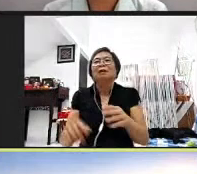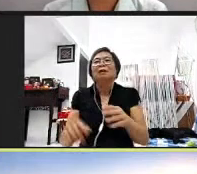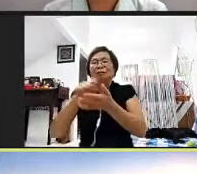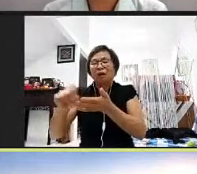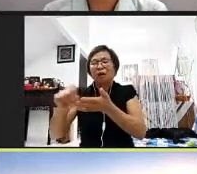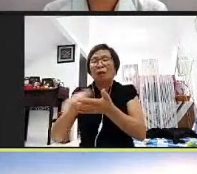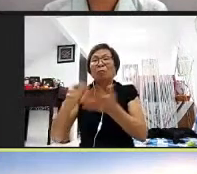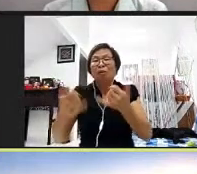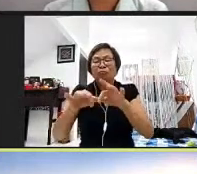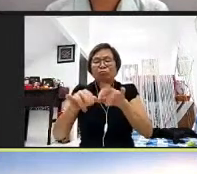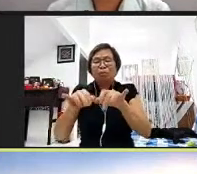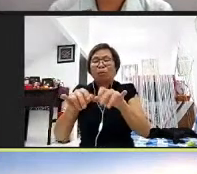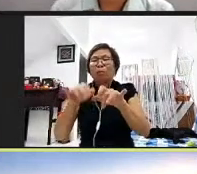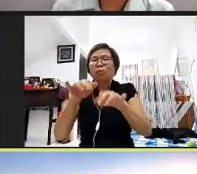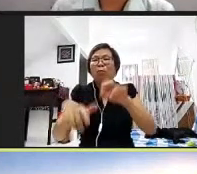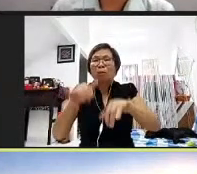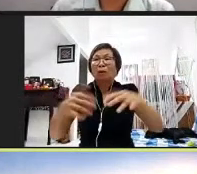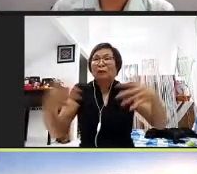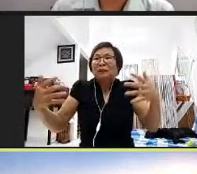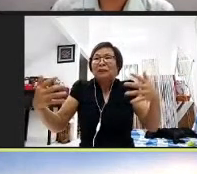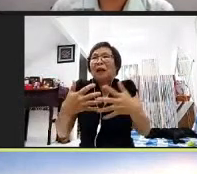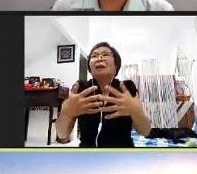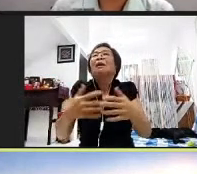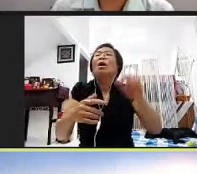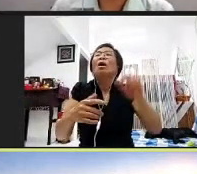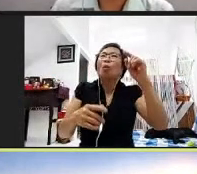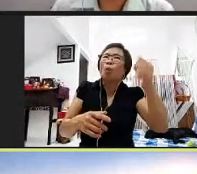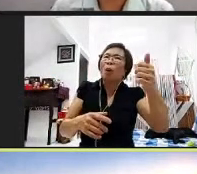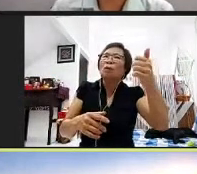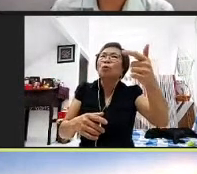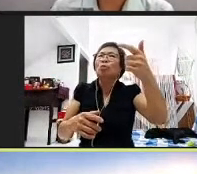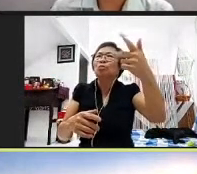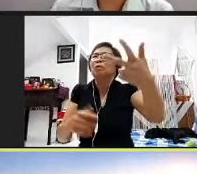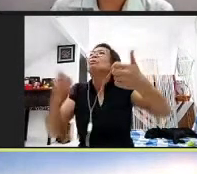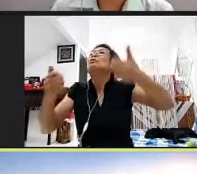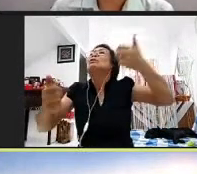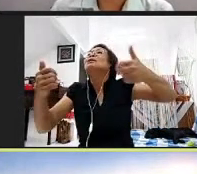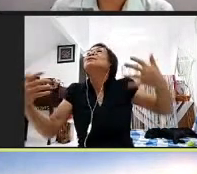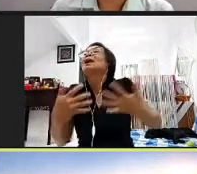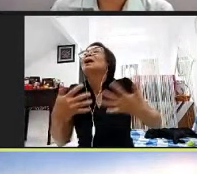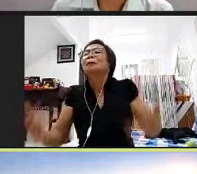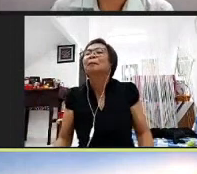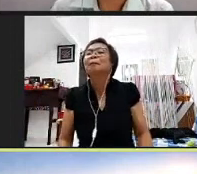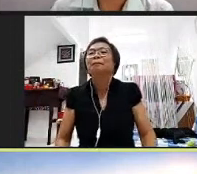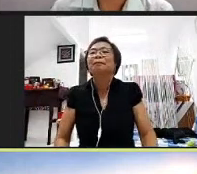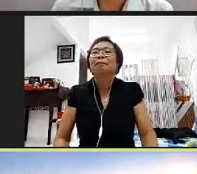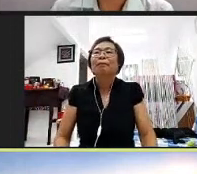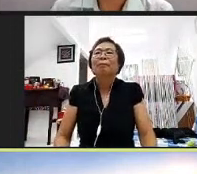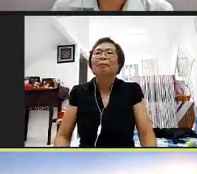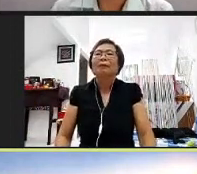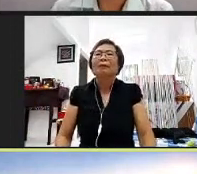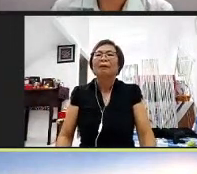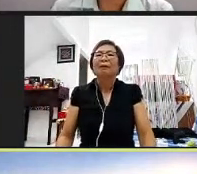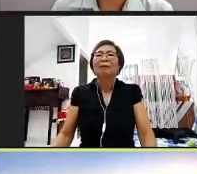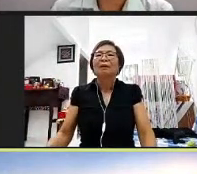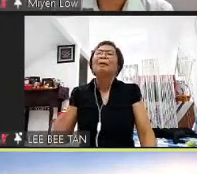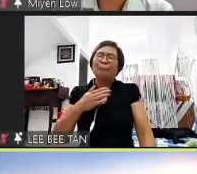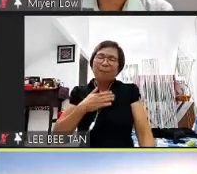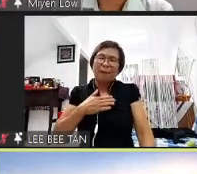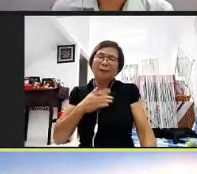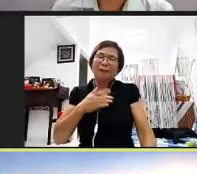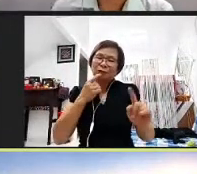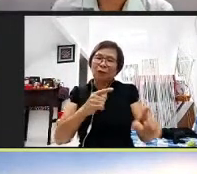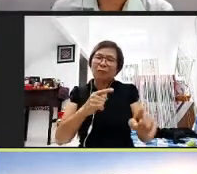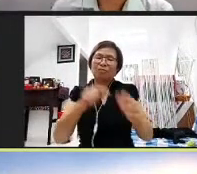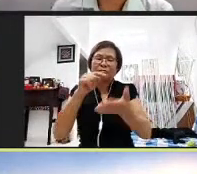whether you are scared of 1, 2, or 3? I just want to have a look. Please respond